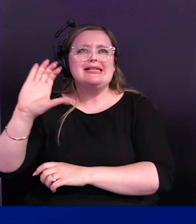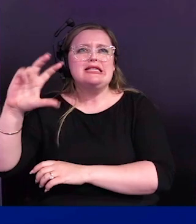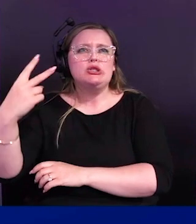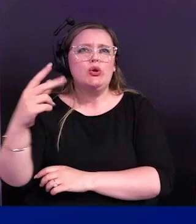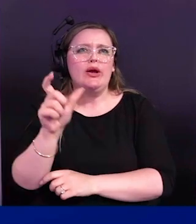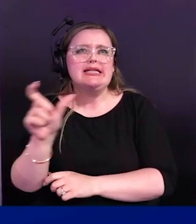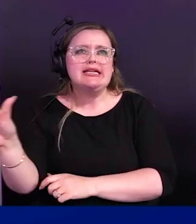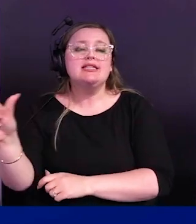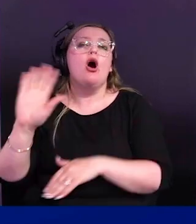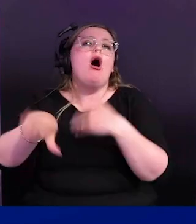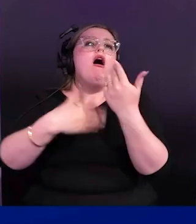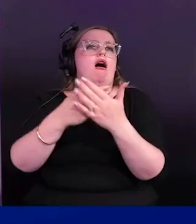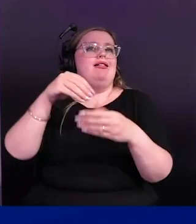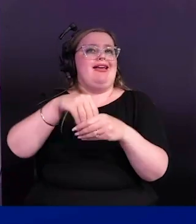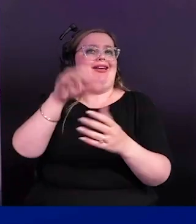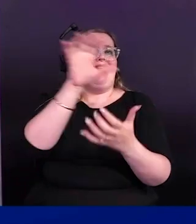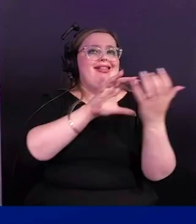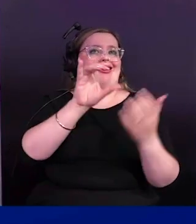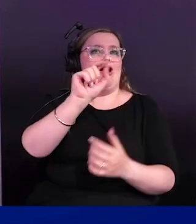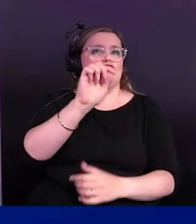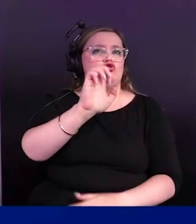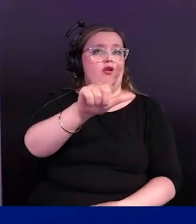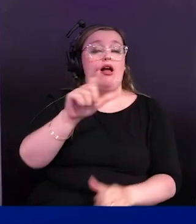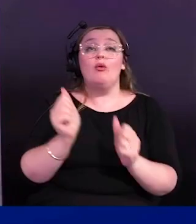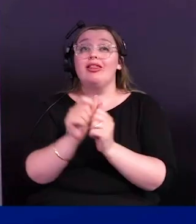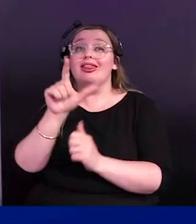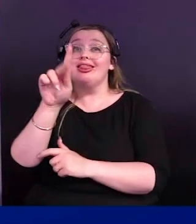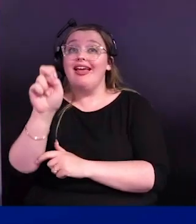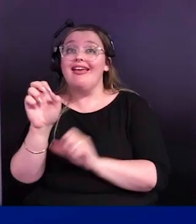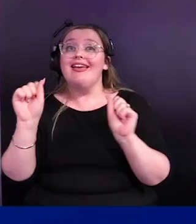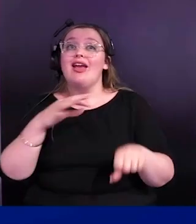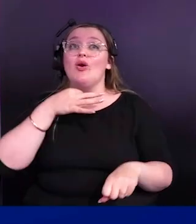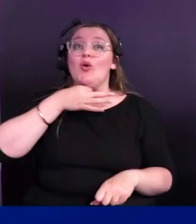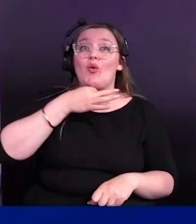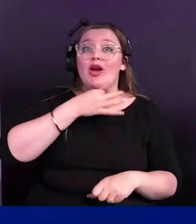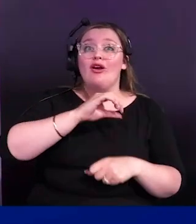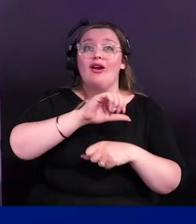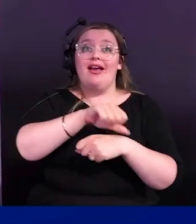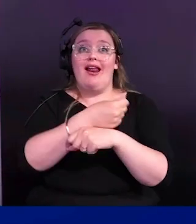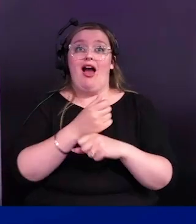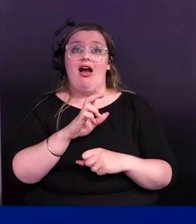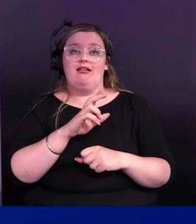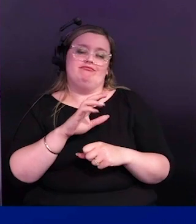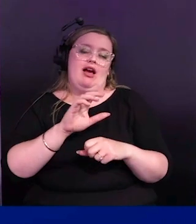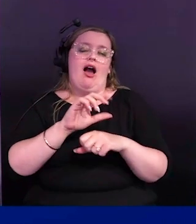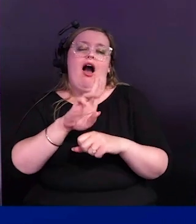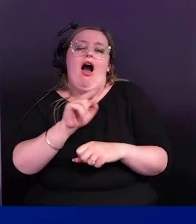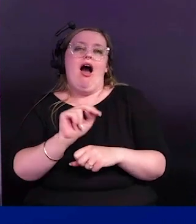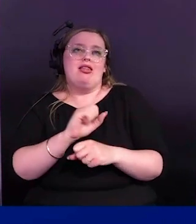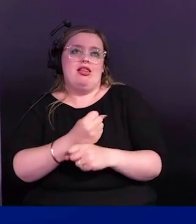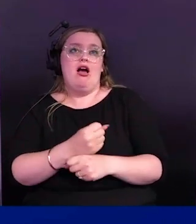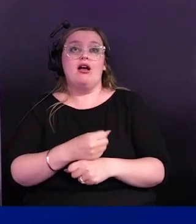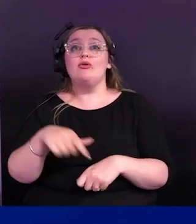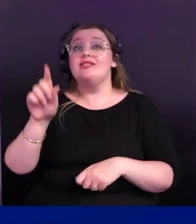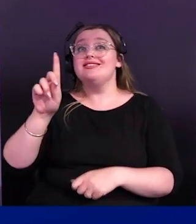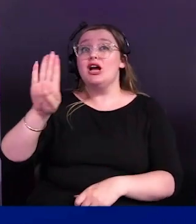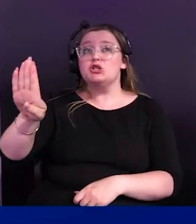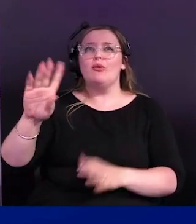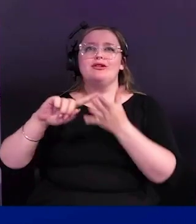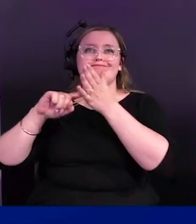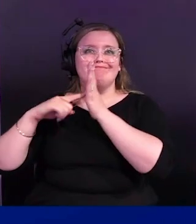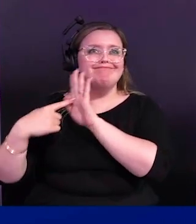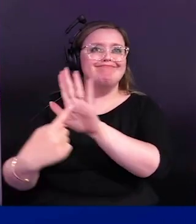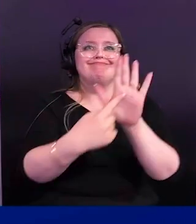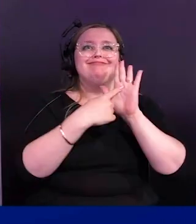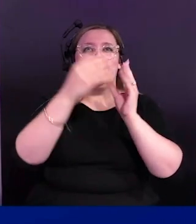is in CloudTrail. With Lake, you can query and unlock it. And with dashboards, we really want to surface that information so that you can see